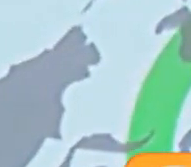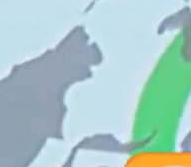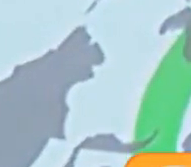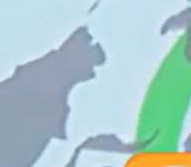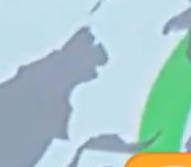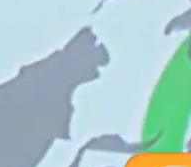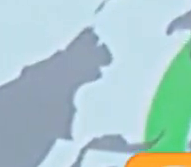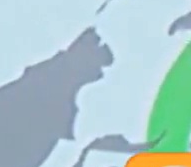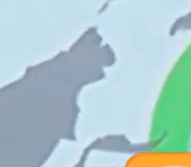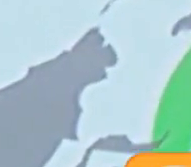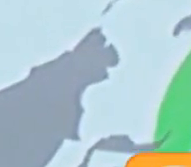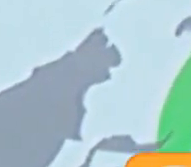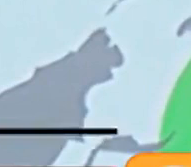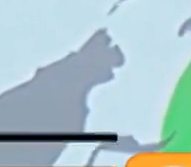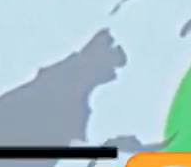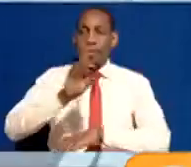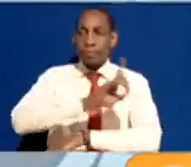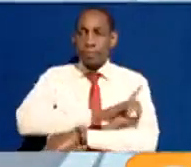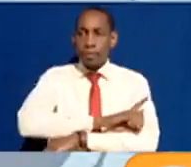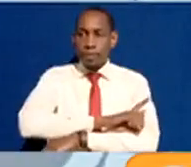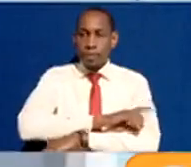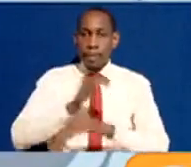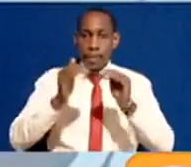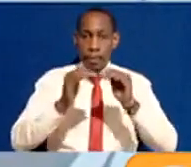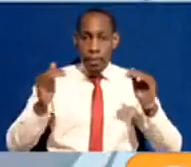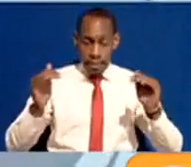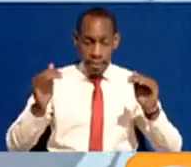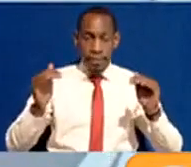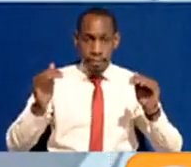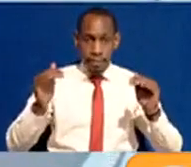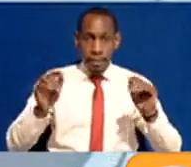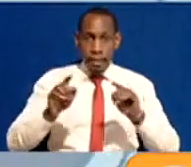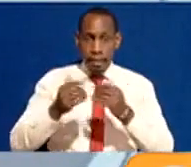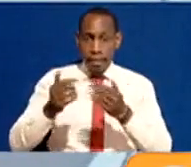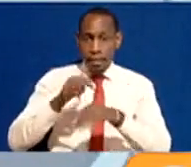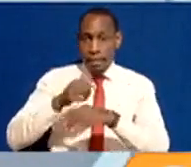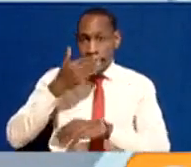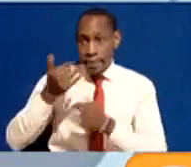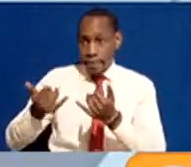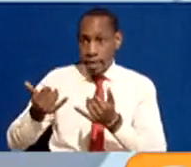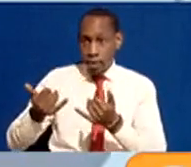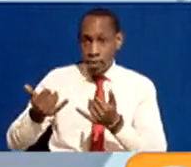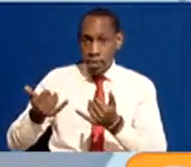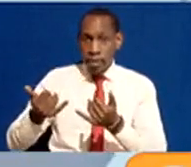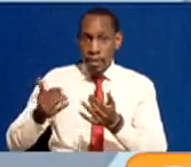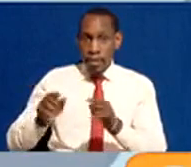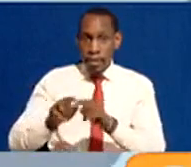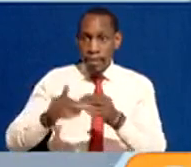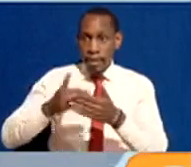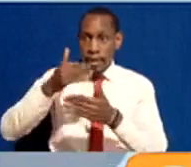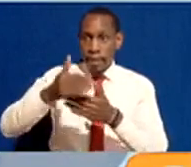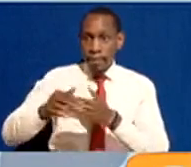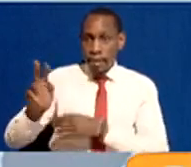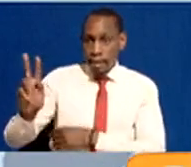Today is the International Day of Democracy. And how timely it is, coming right